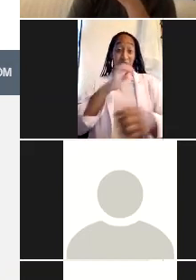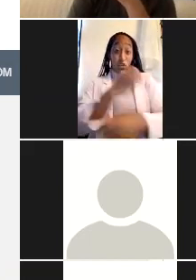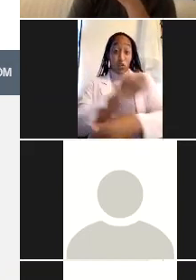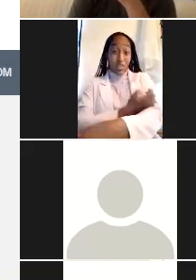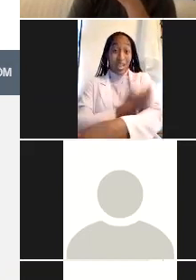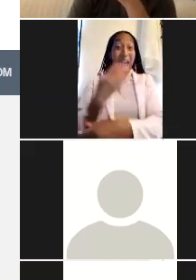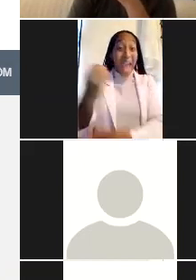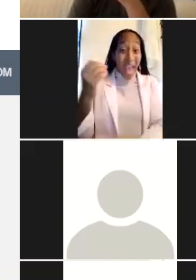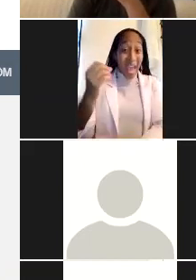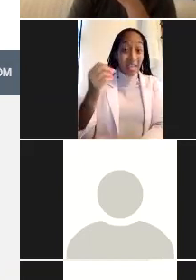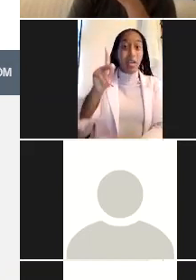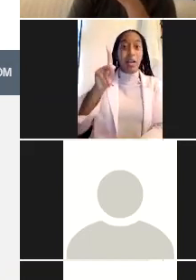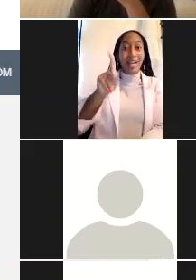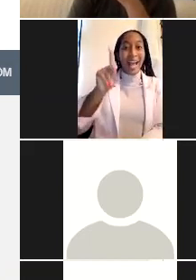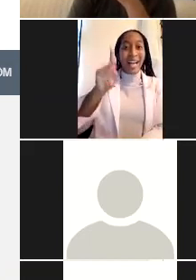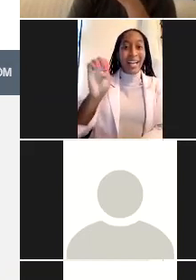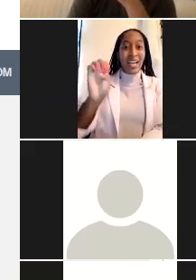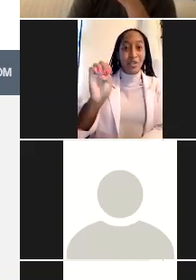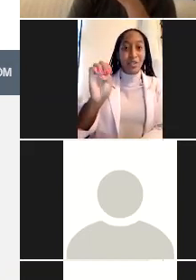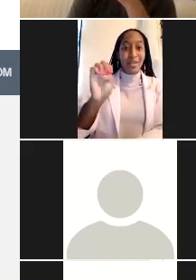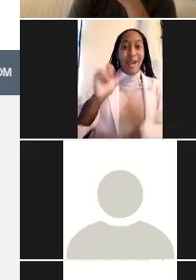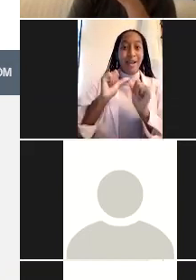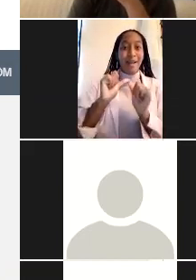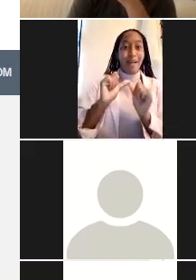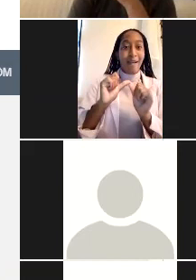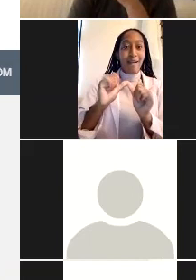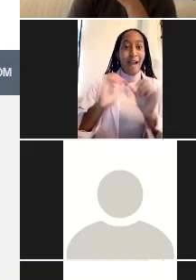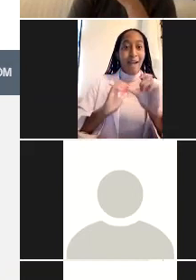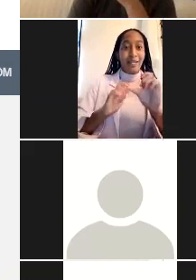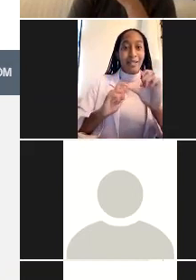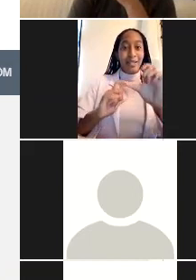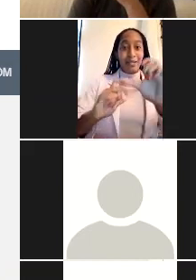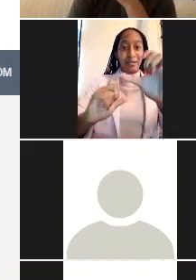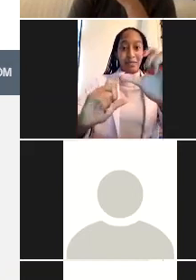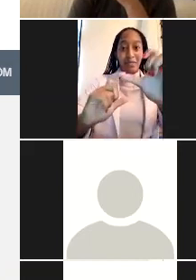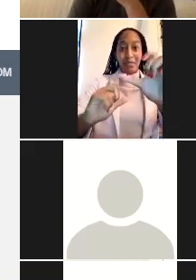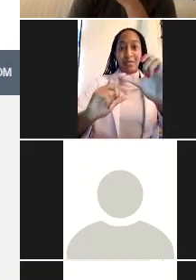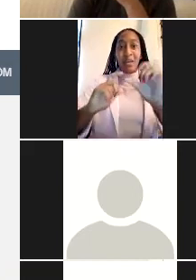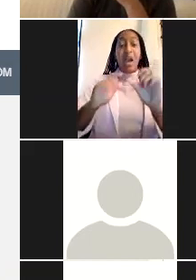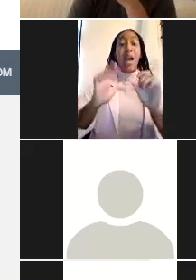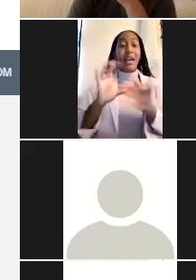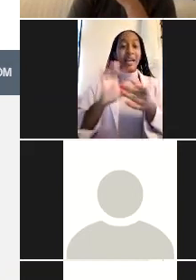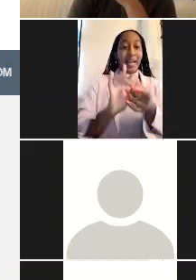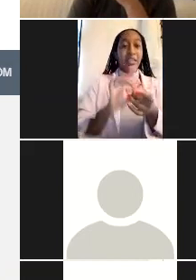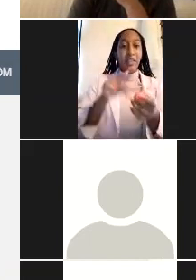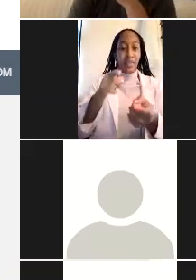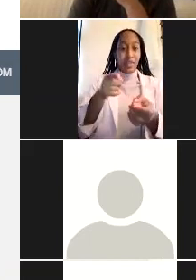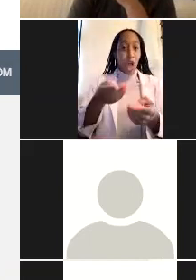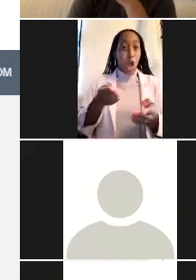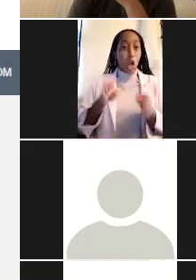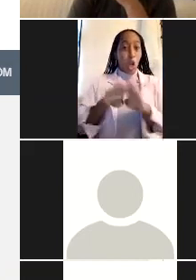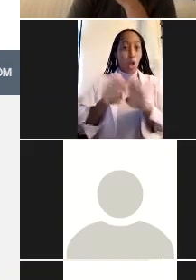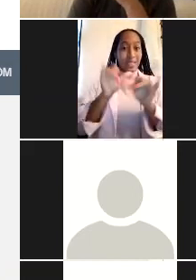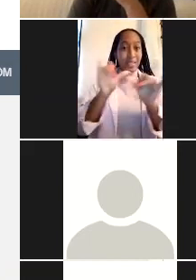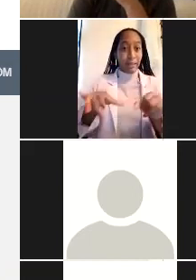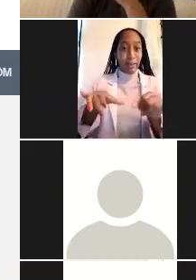this closed system, right? Where no external forces can really,